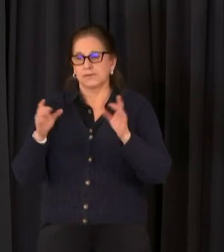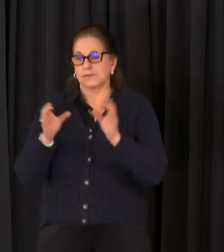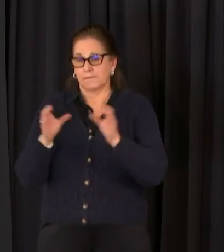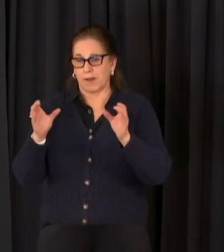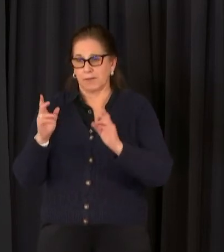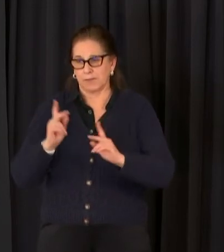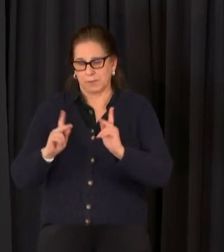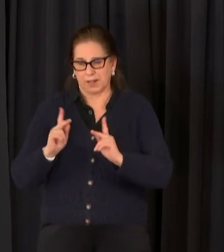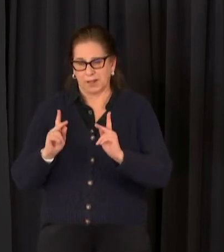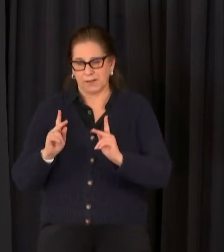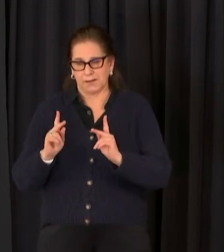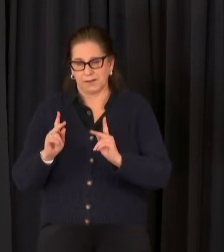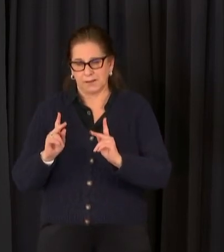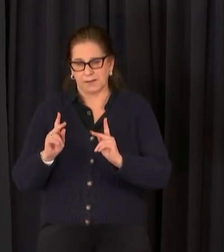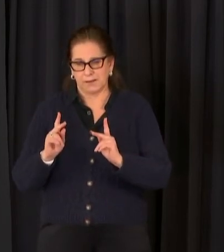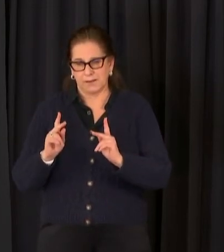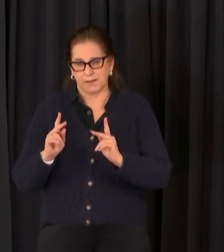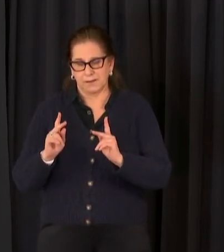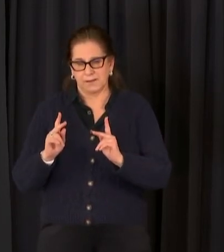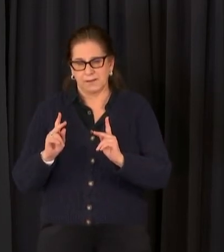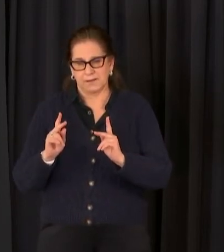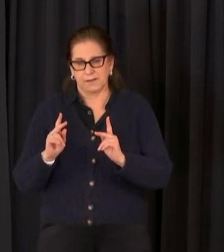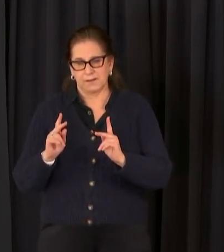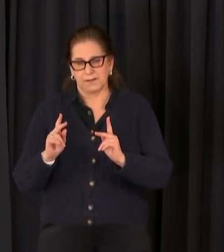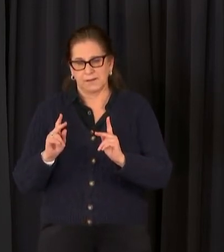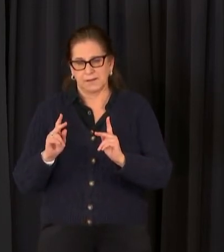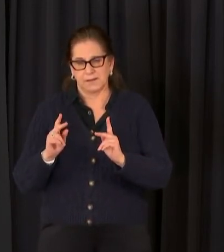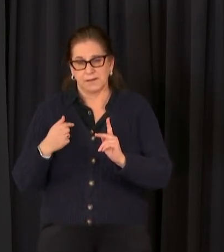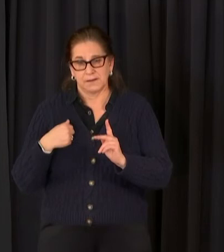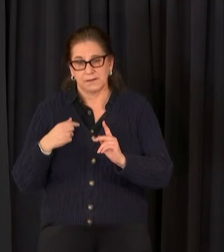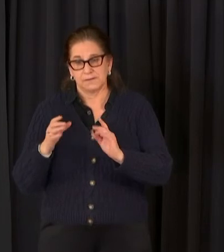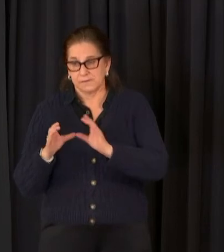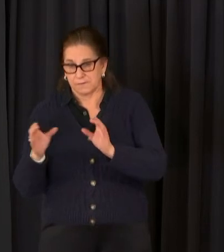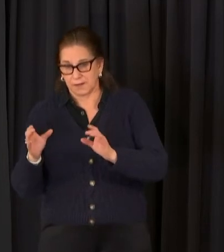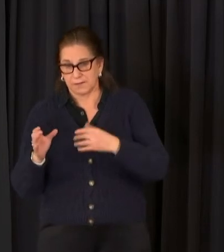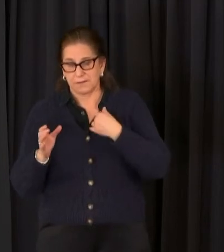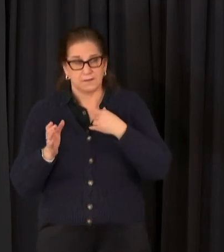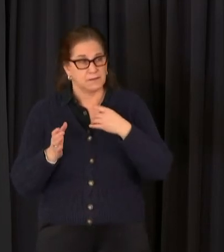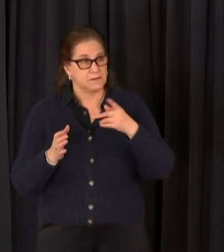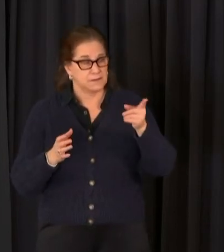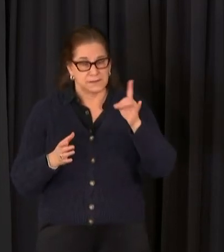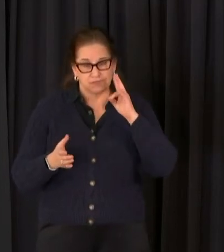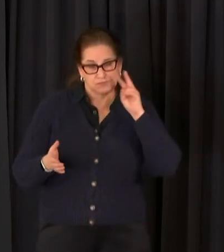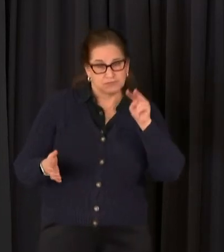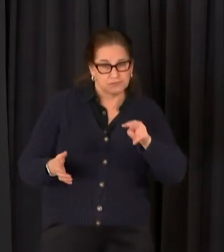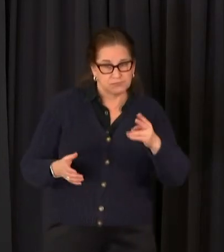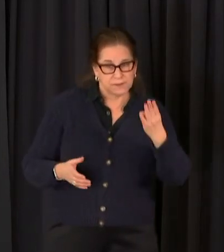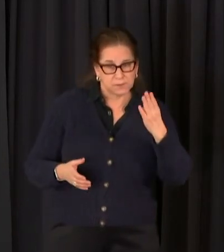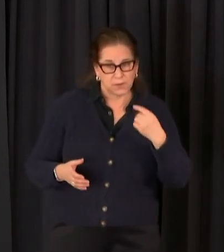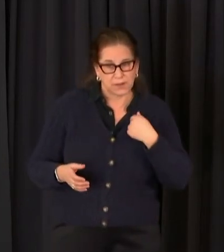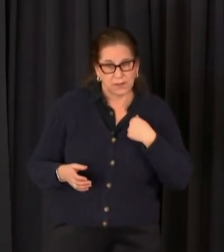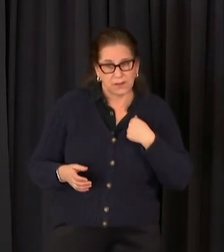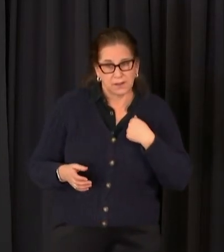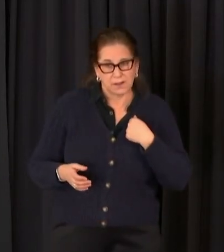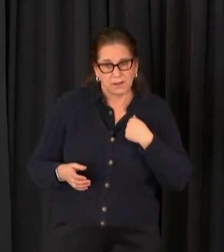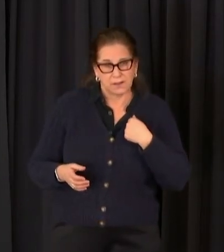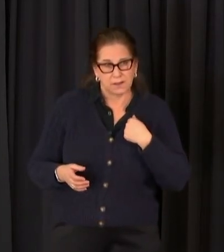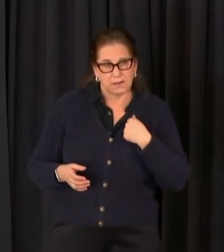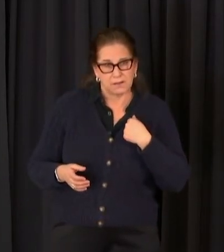should have received what they needed to certify. When I checked this morning, I believe we had